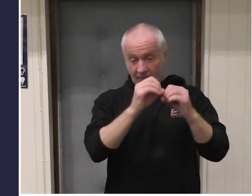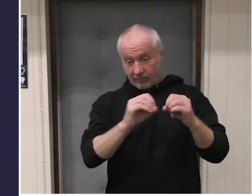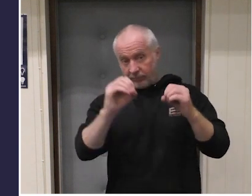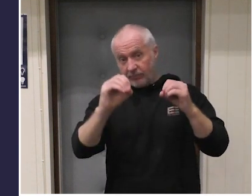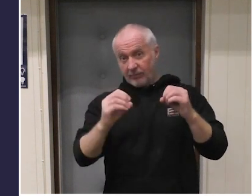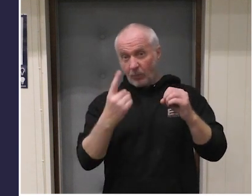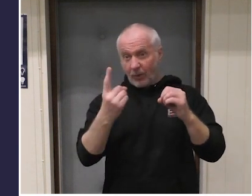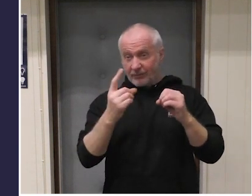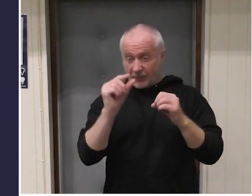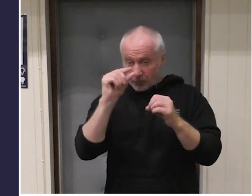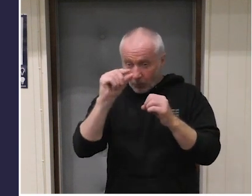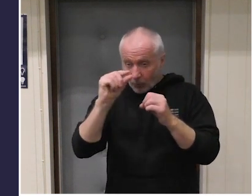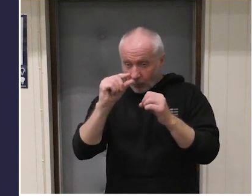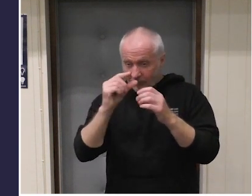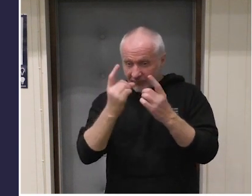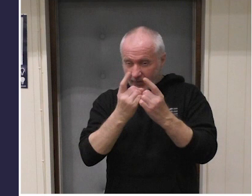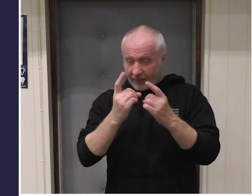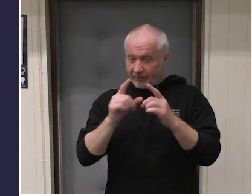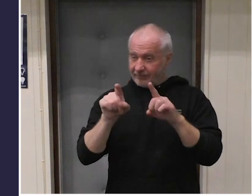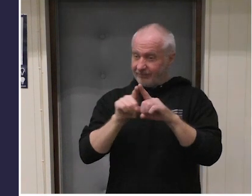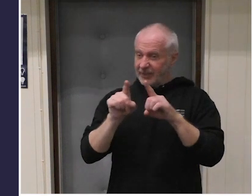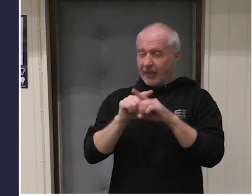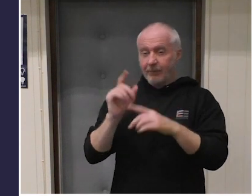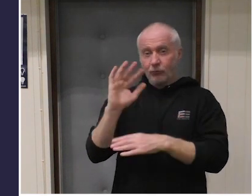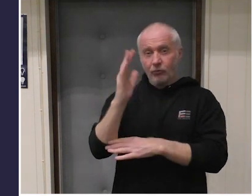One little tip on this tree. Yeah.